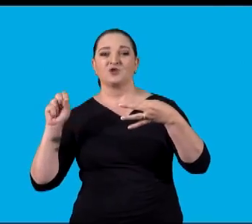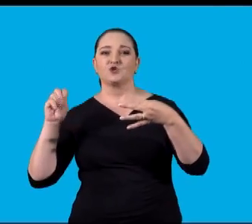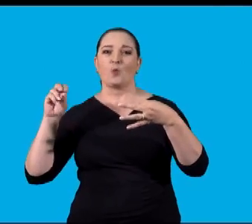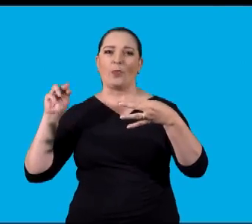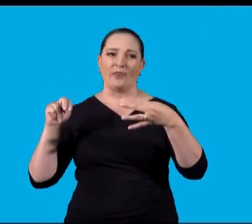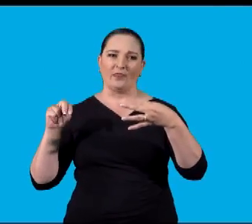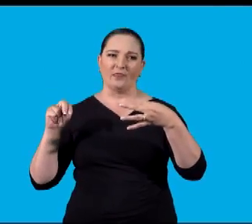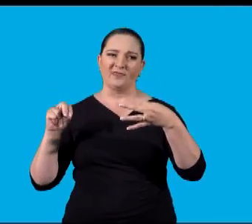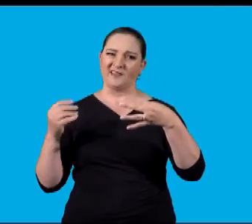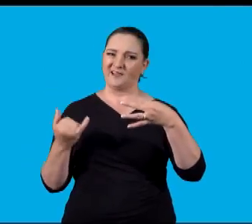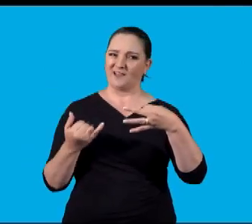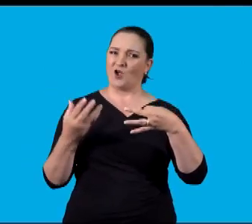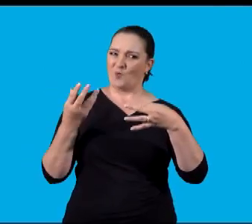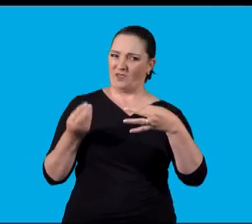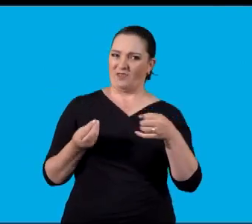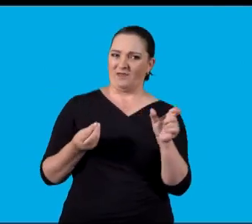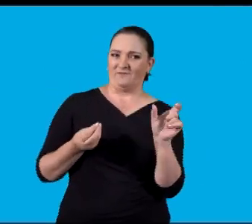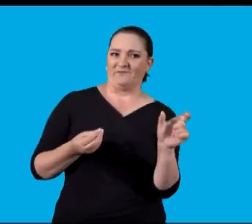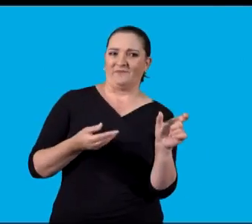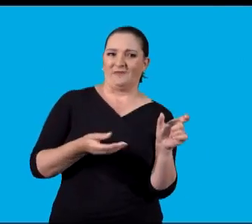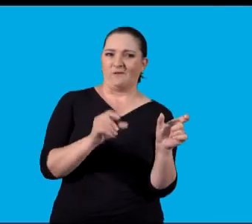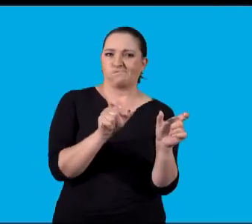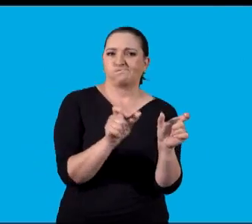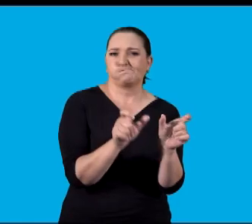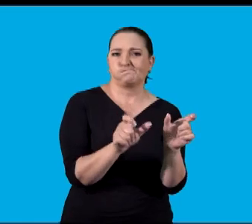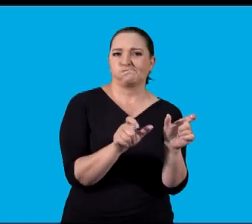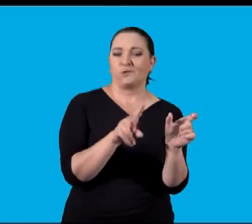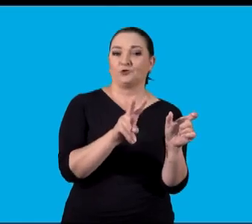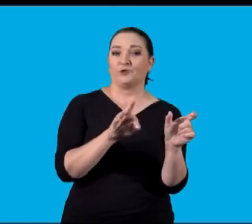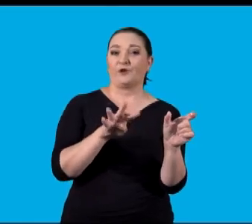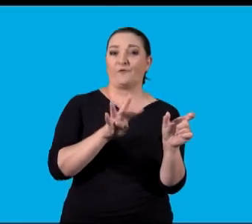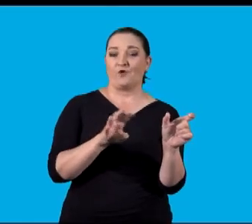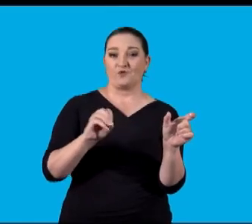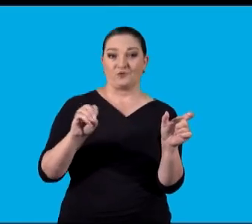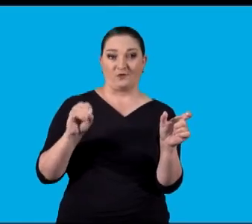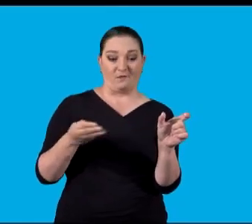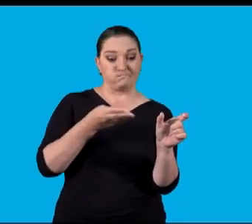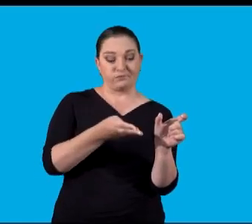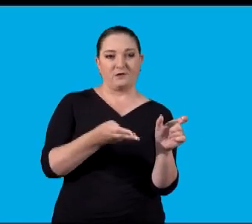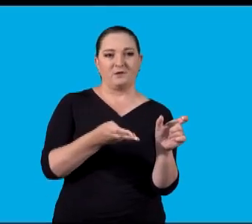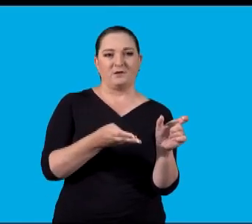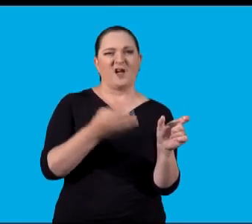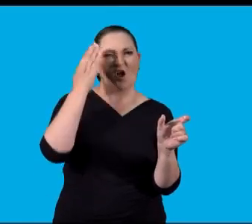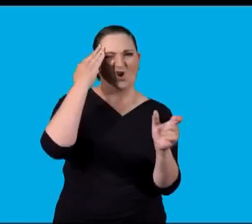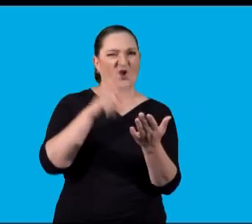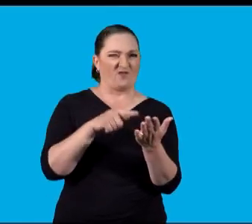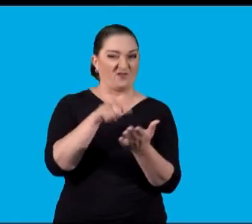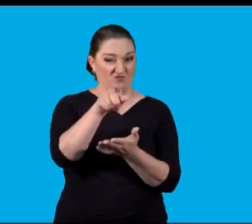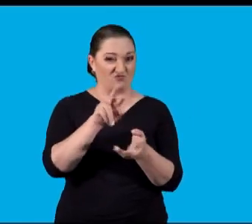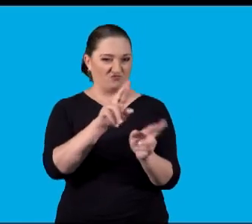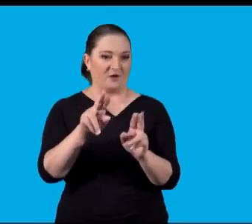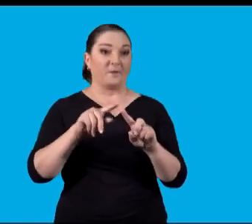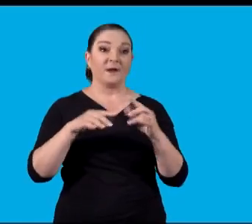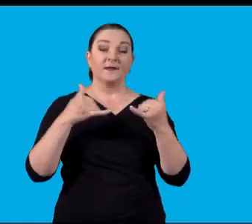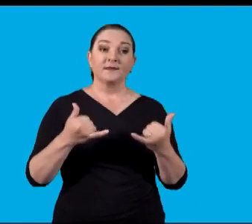234,000. Now that we have our depreciation, before we even punch in the calculators, I know they are ready already, and then we're going